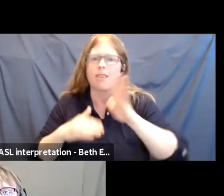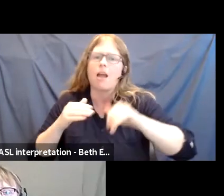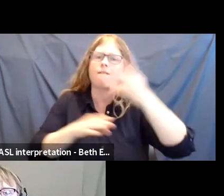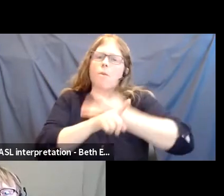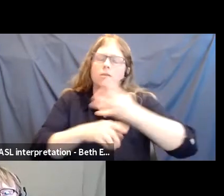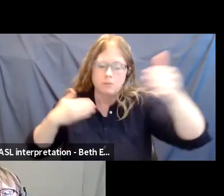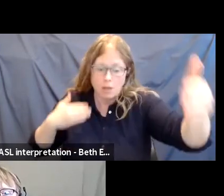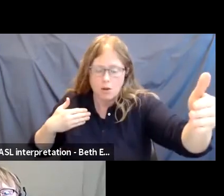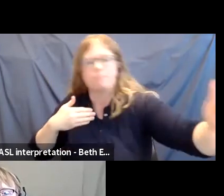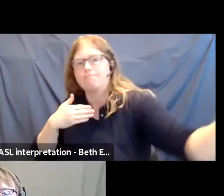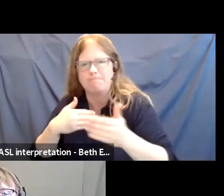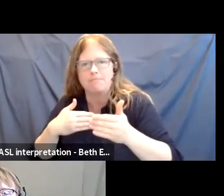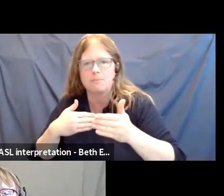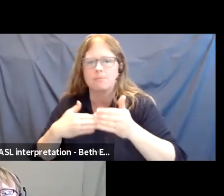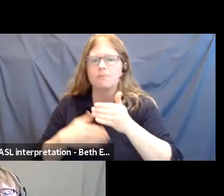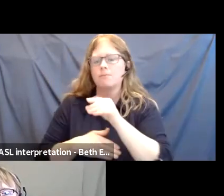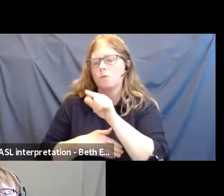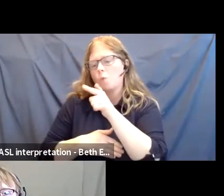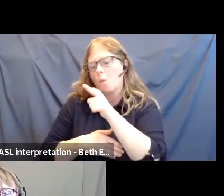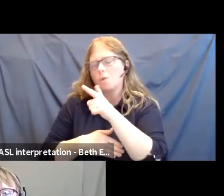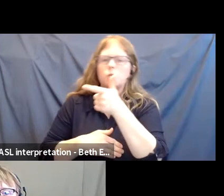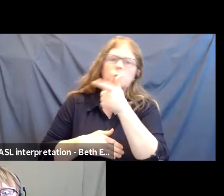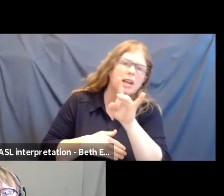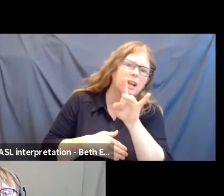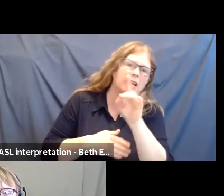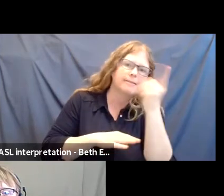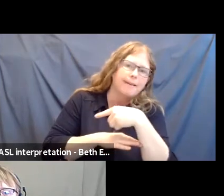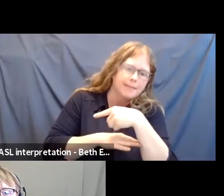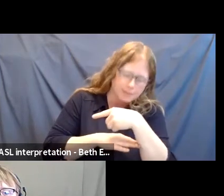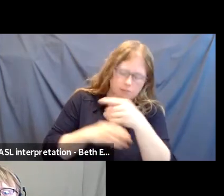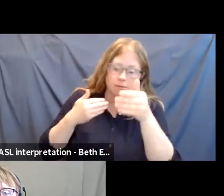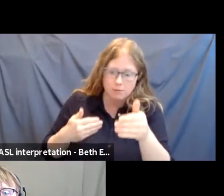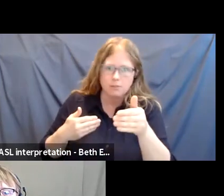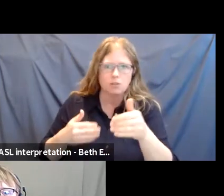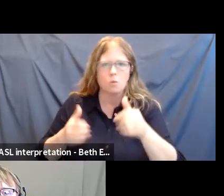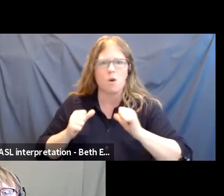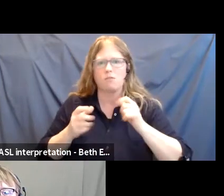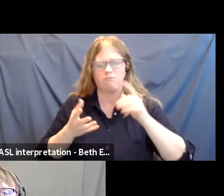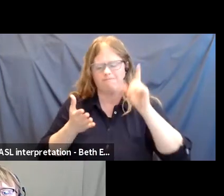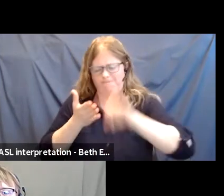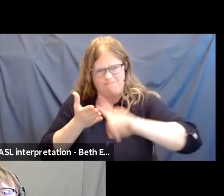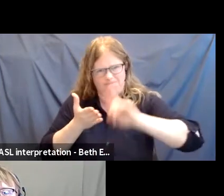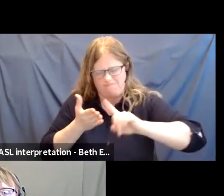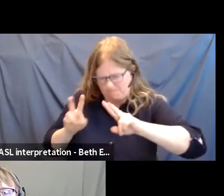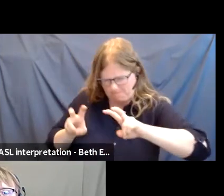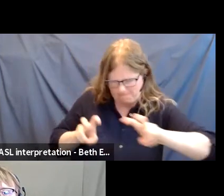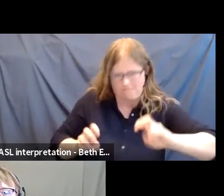like for infections that are multi-dose vaccines, they're kind of spaced about, you can space them out pretty